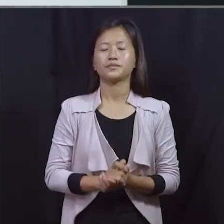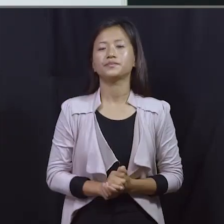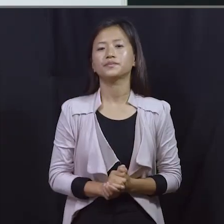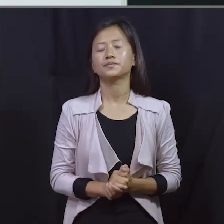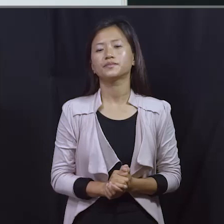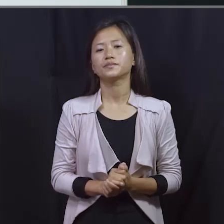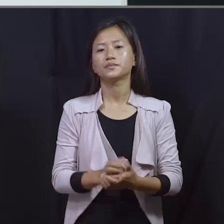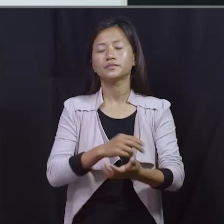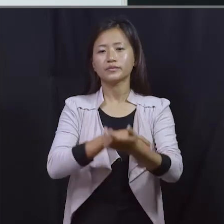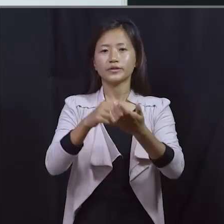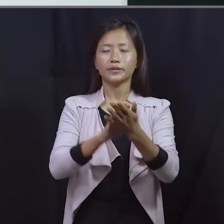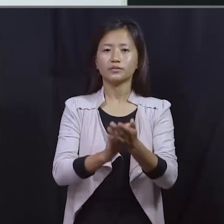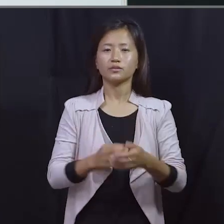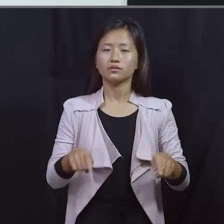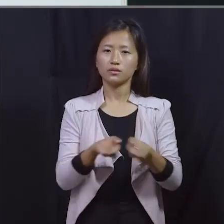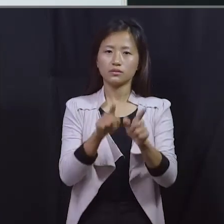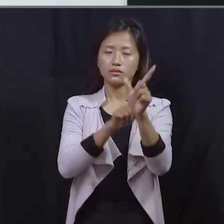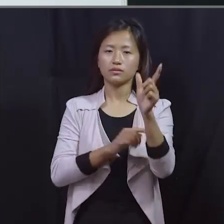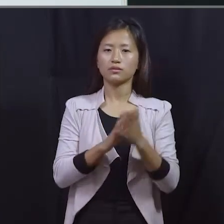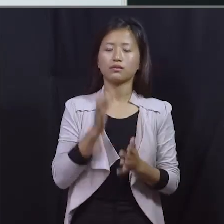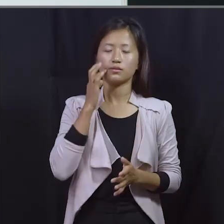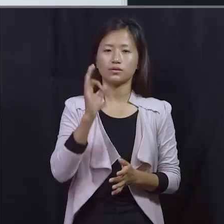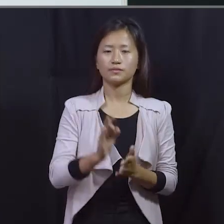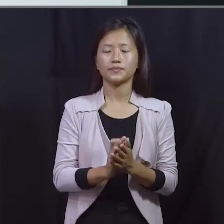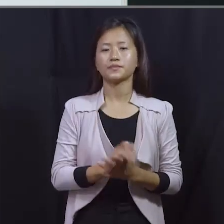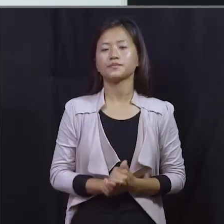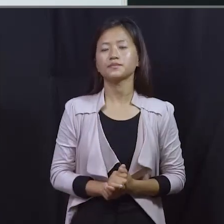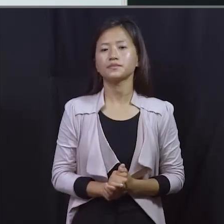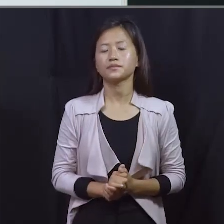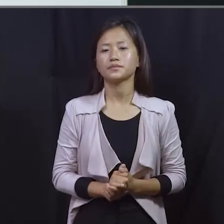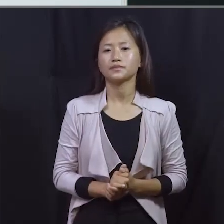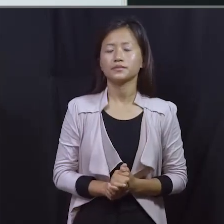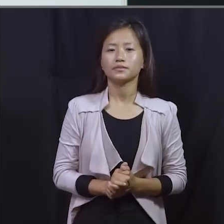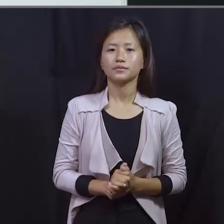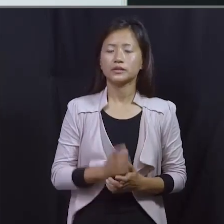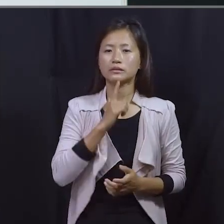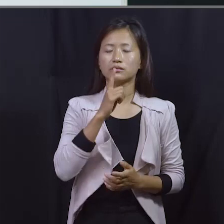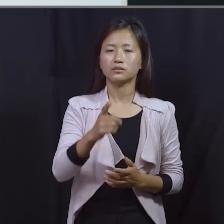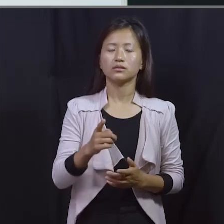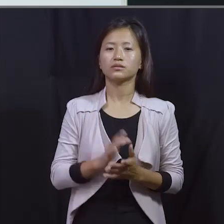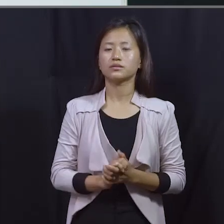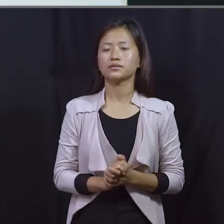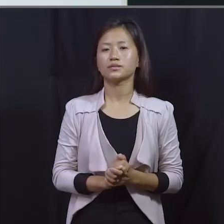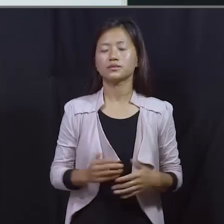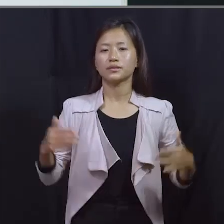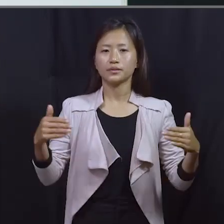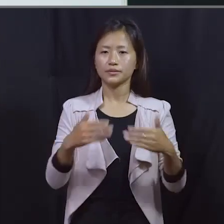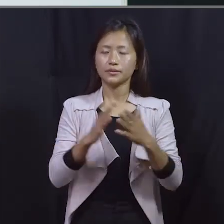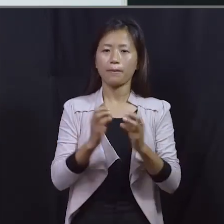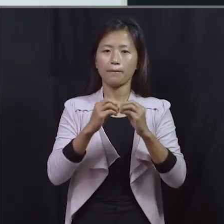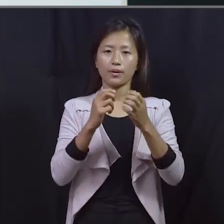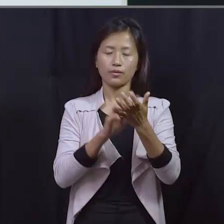the years, which will be very important for you. And then it was introduced in the region of